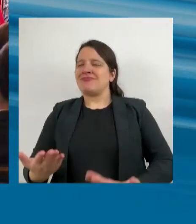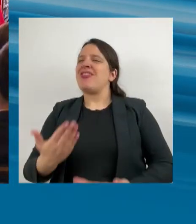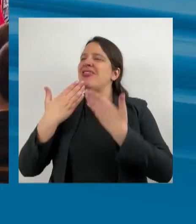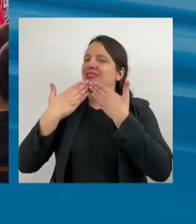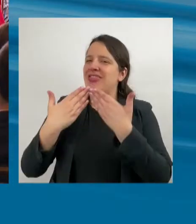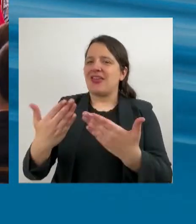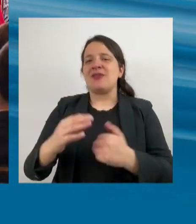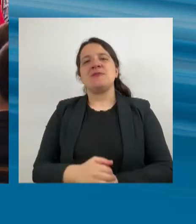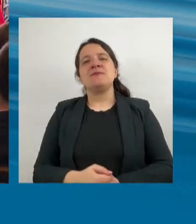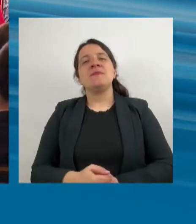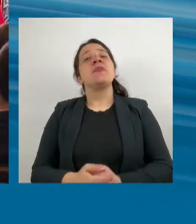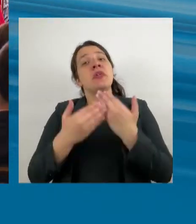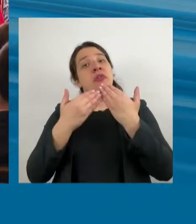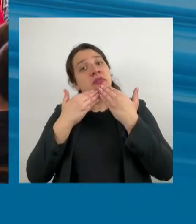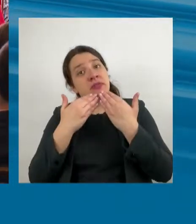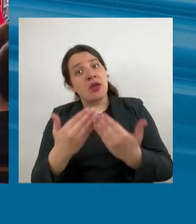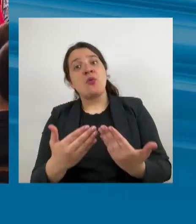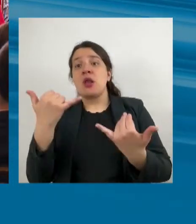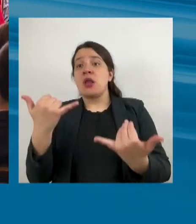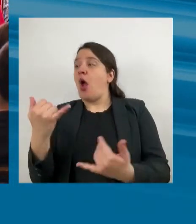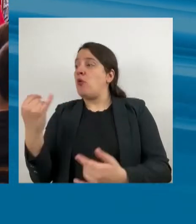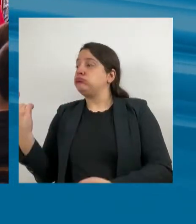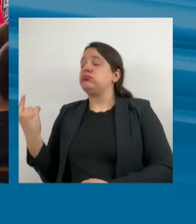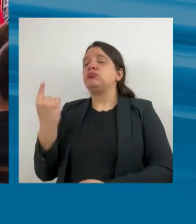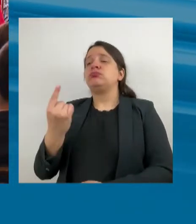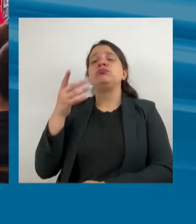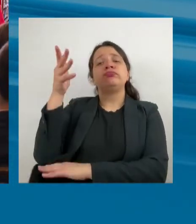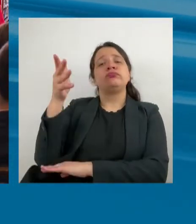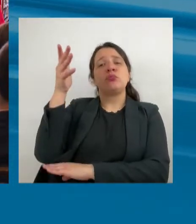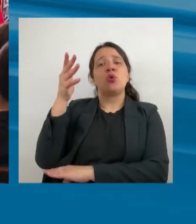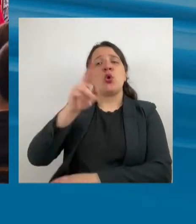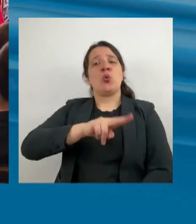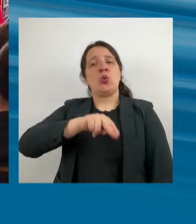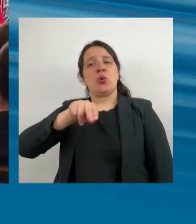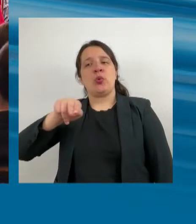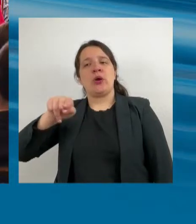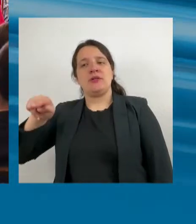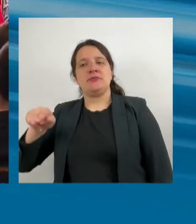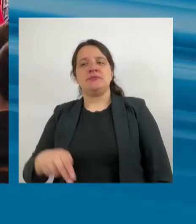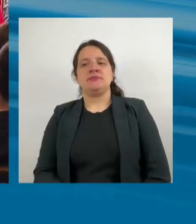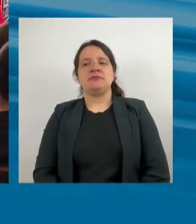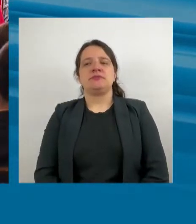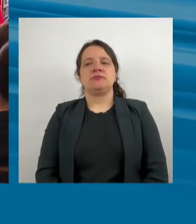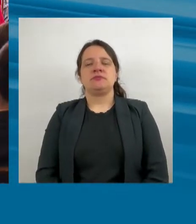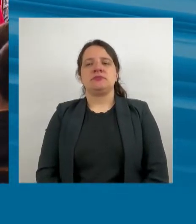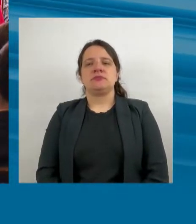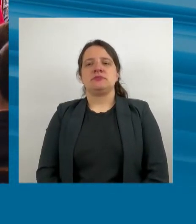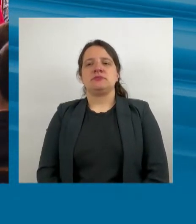Muchas gracias. Thank you very much. And we now give the floor to the Norwegian delegation.